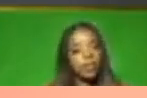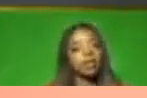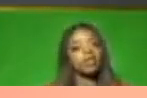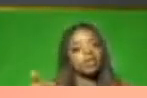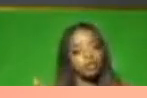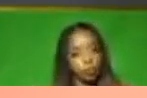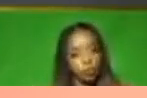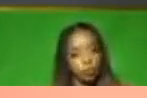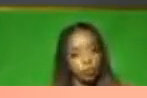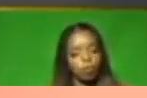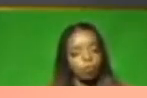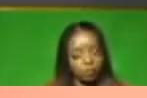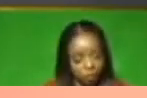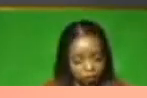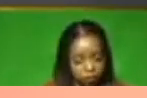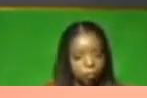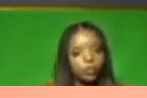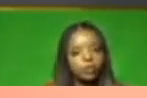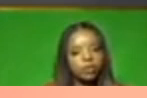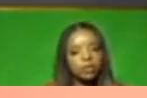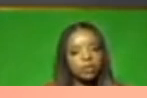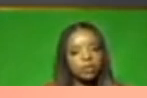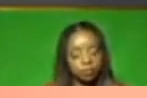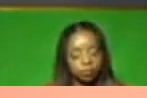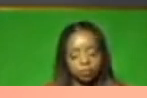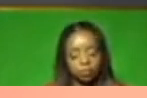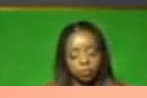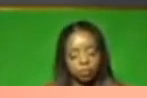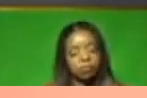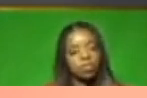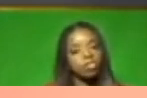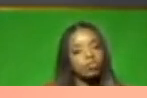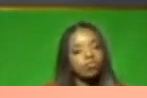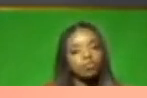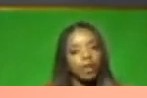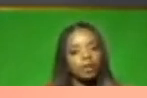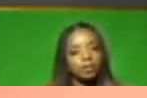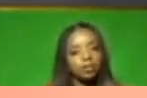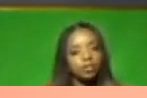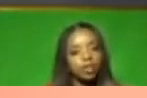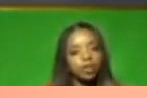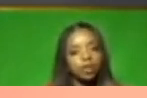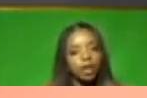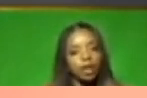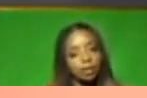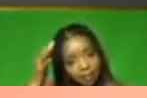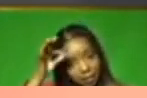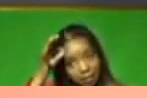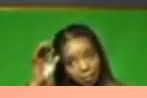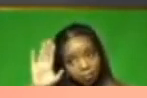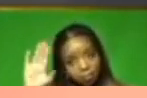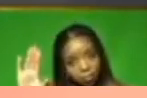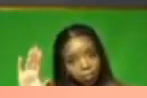support for repositioning of strategic state-owned enterprises by